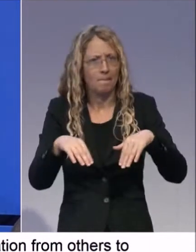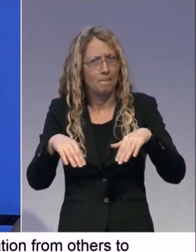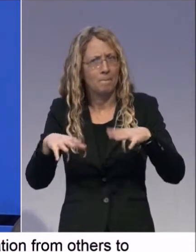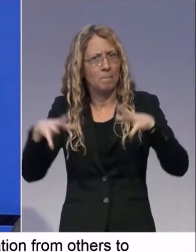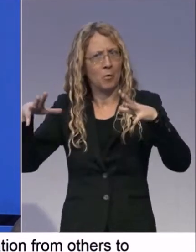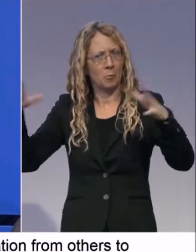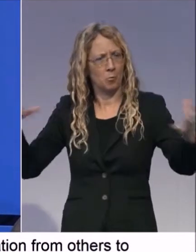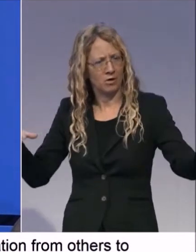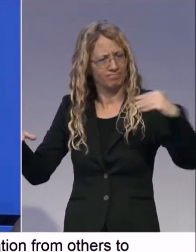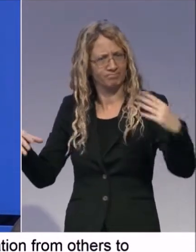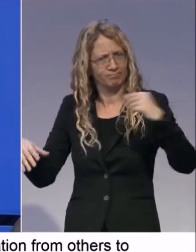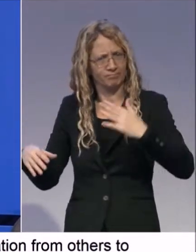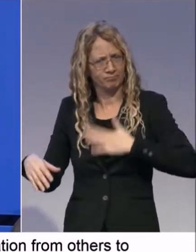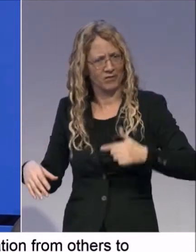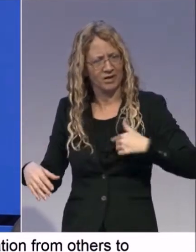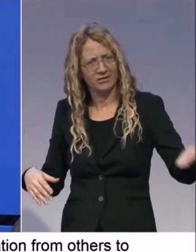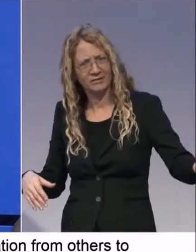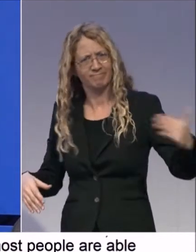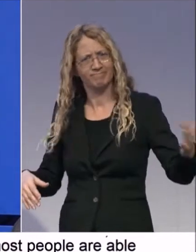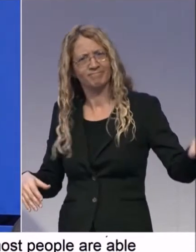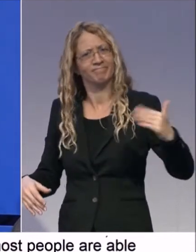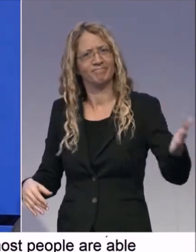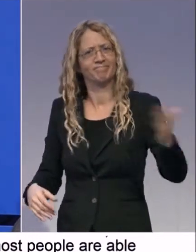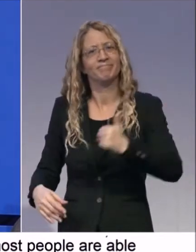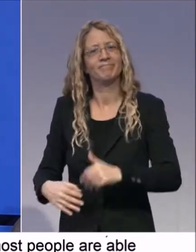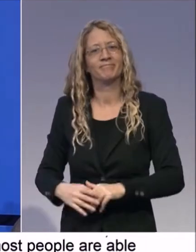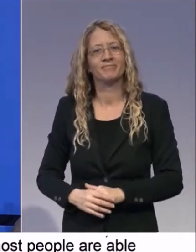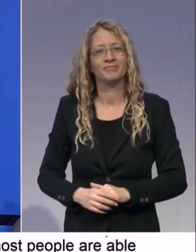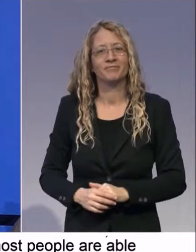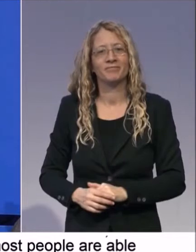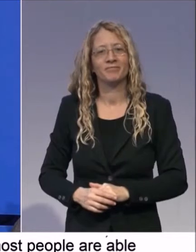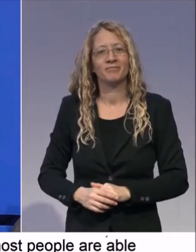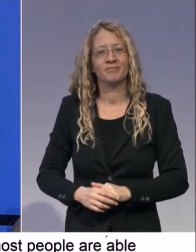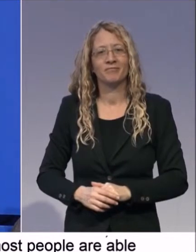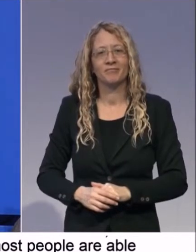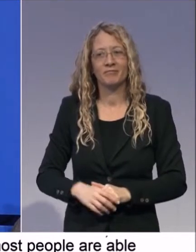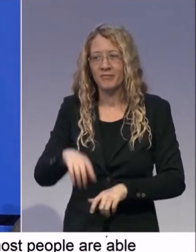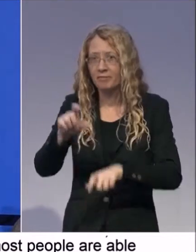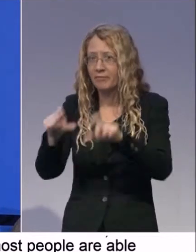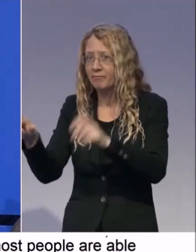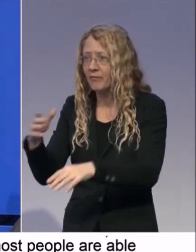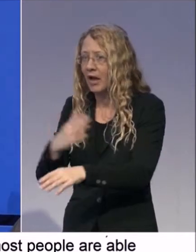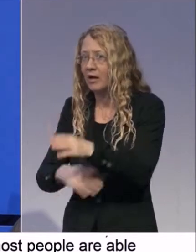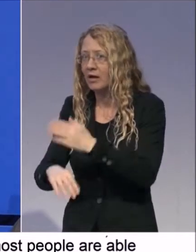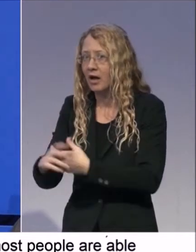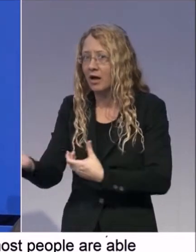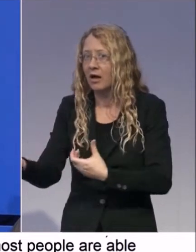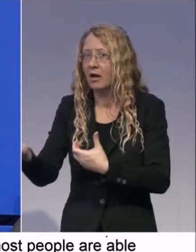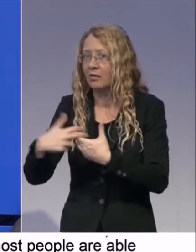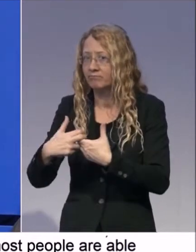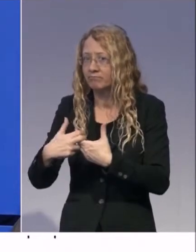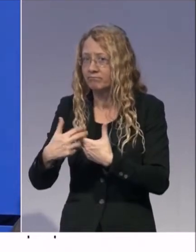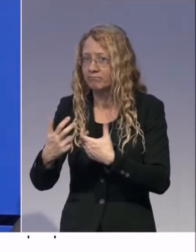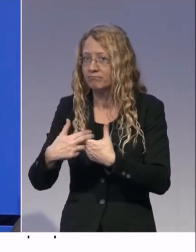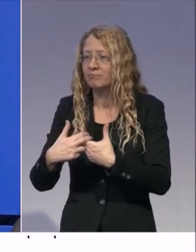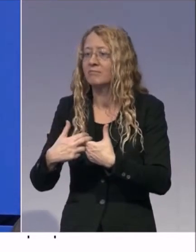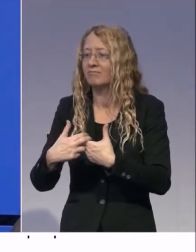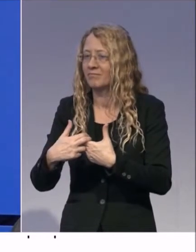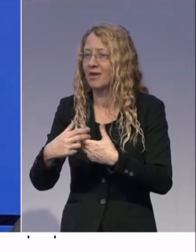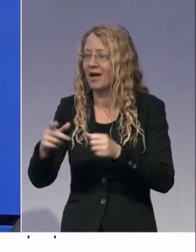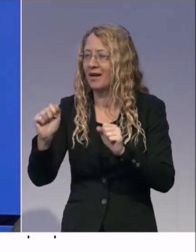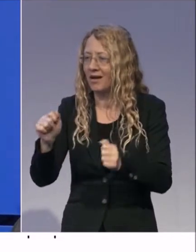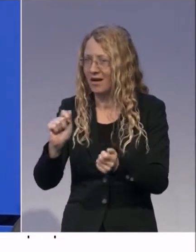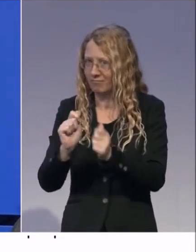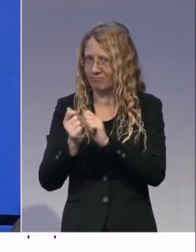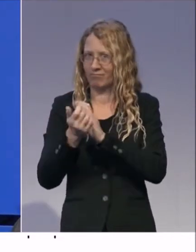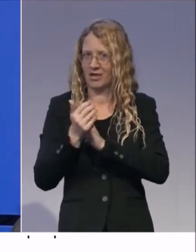people can participate, they build their leadership skills, and when they are leaders, they are able to intervene more, the person participates